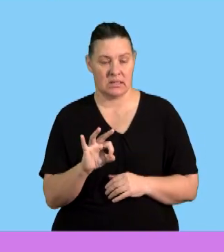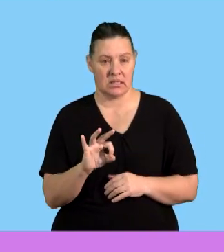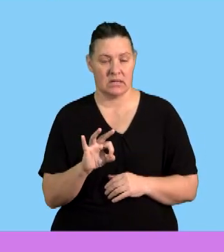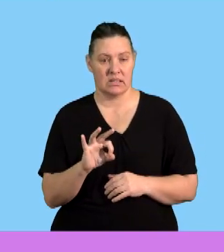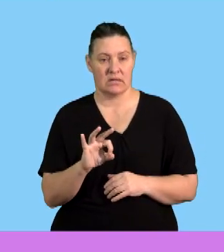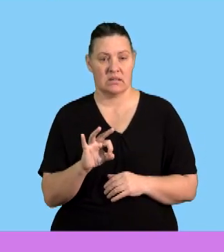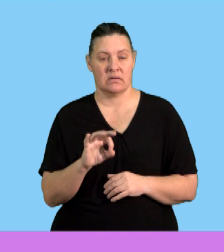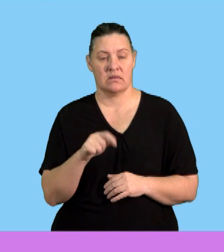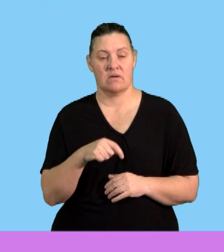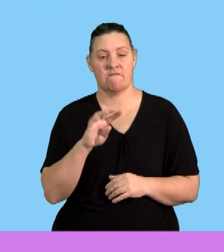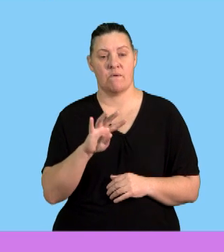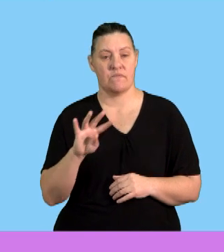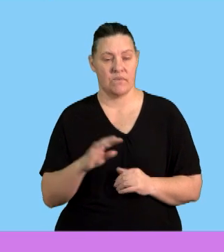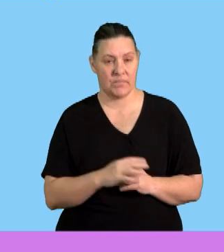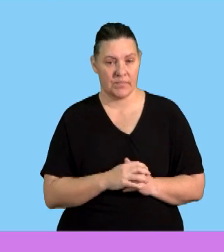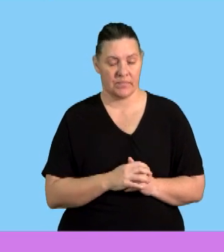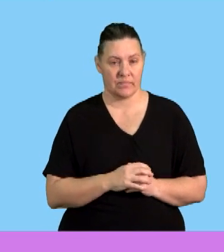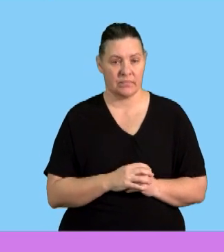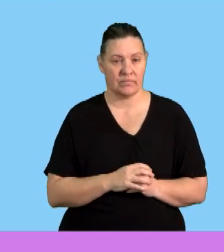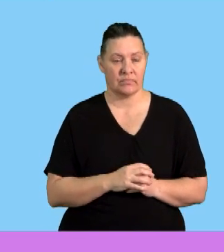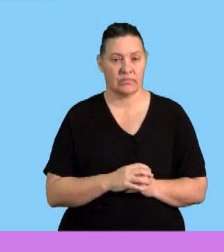1,733 Rand